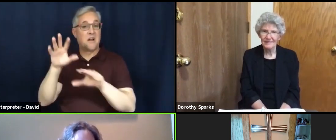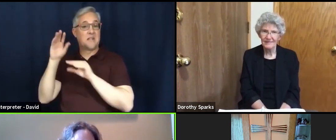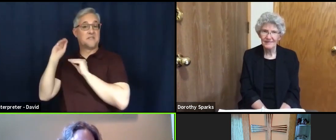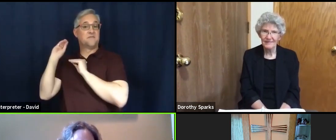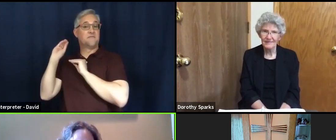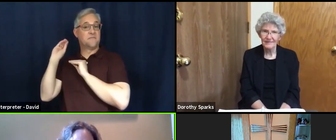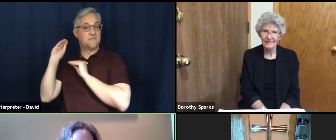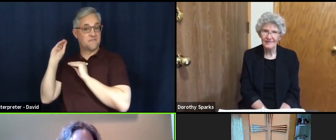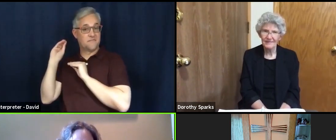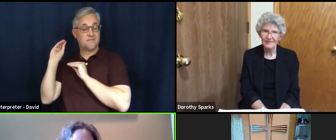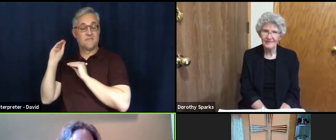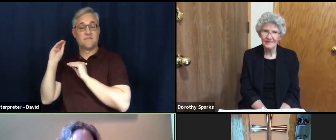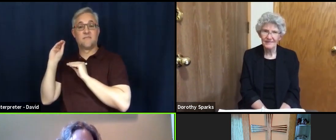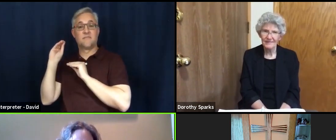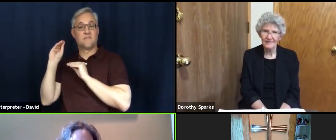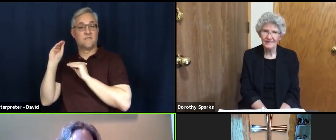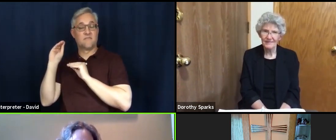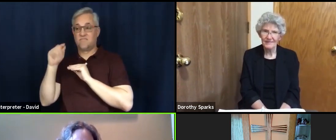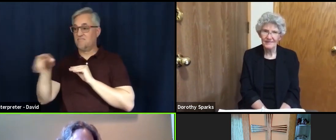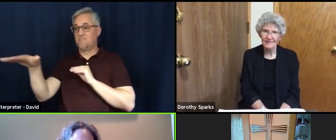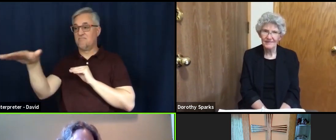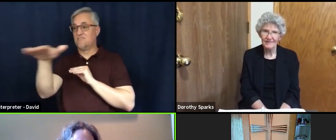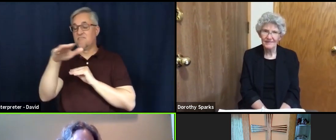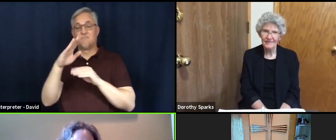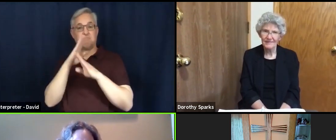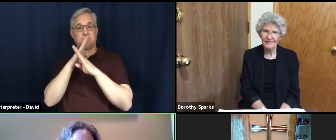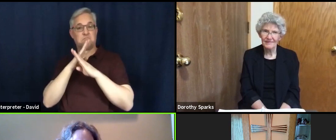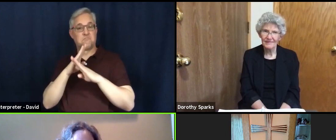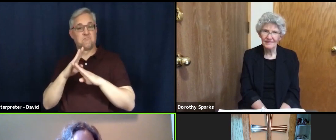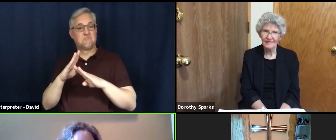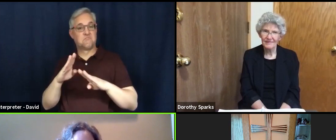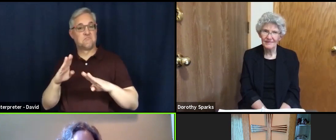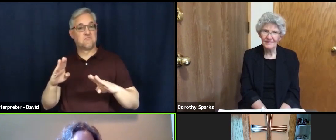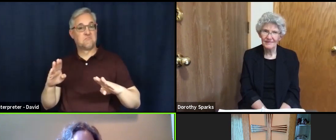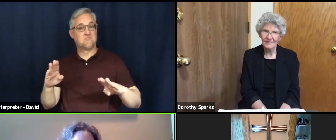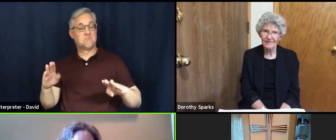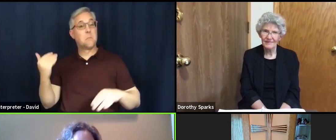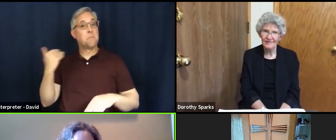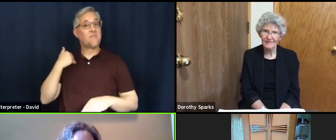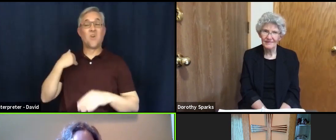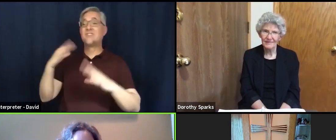The station was silent the whole time.